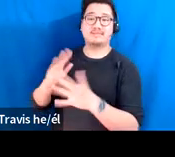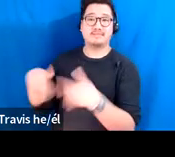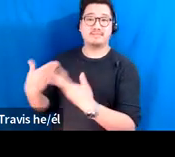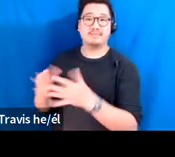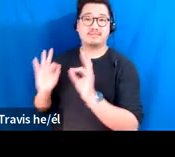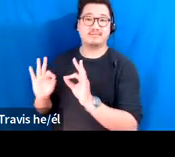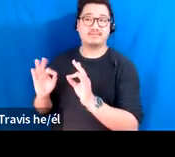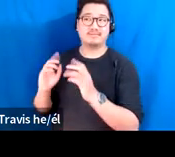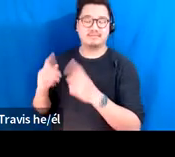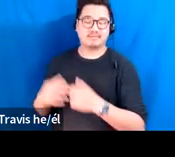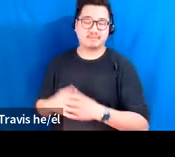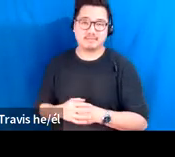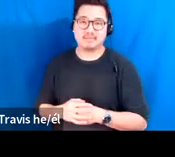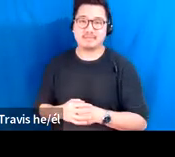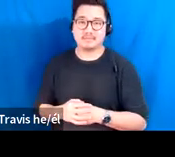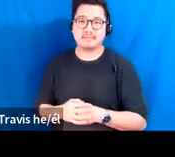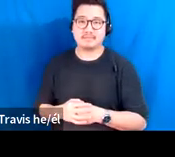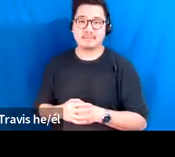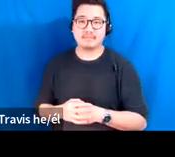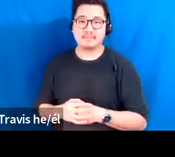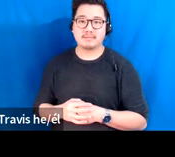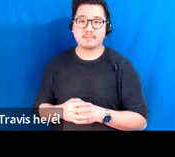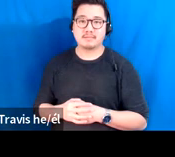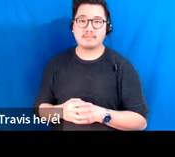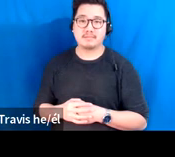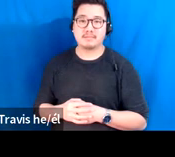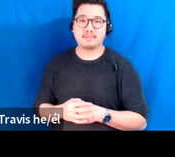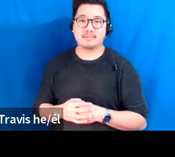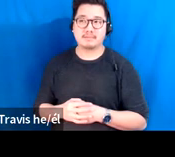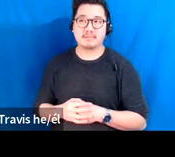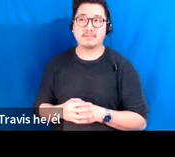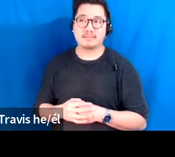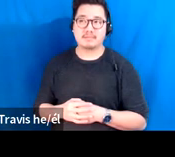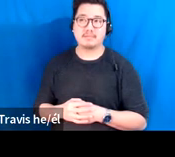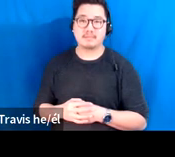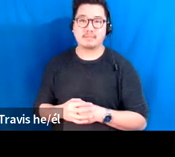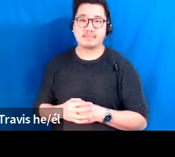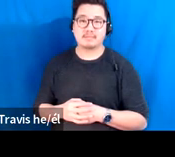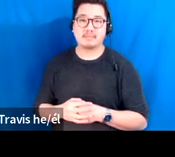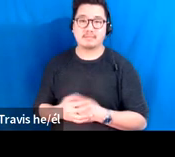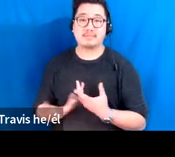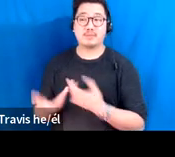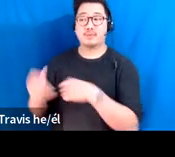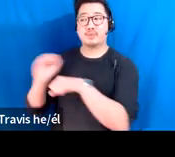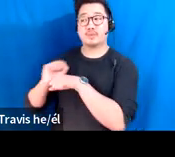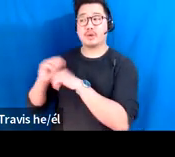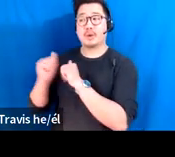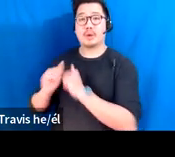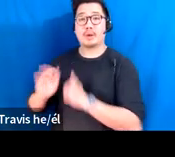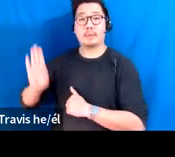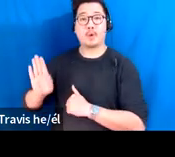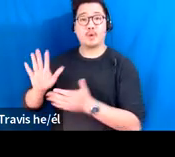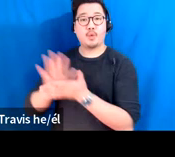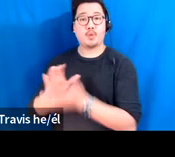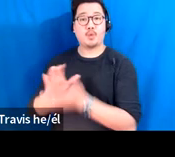this is why we spent the needed hours on developing in collaboration with the boston school committee a critical